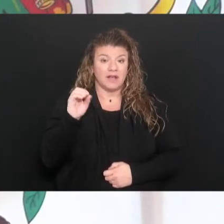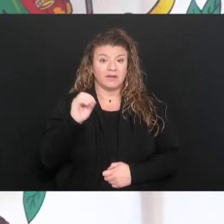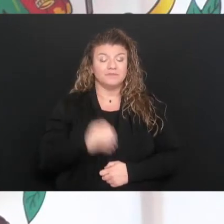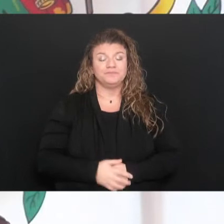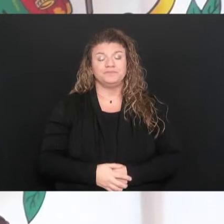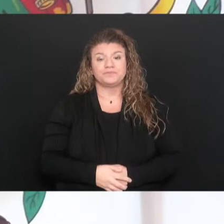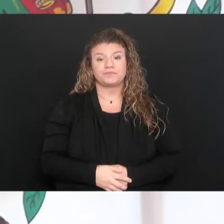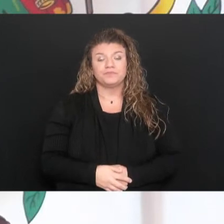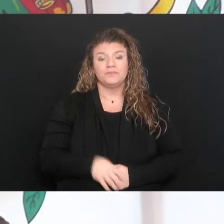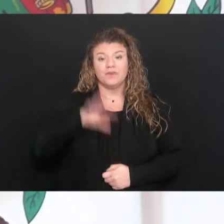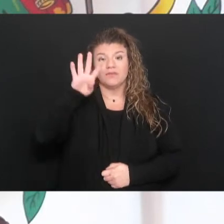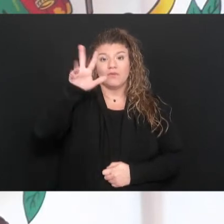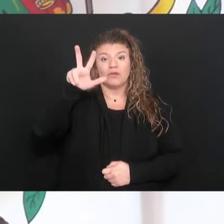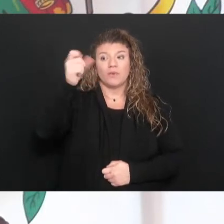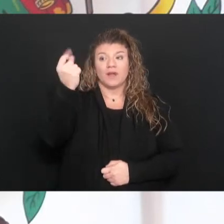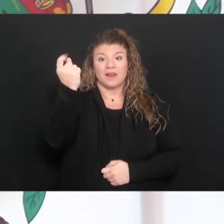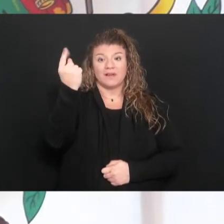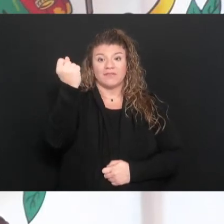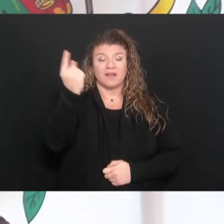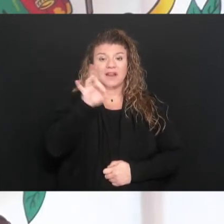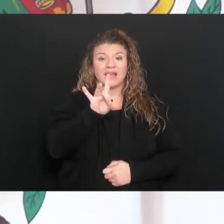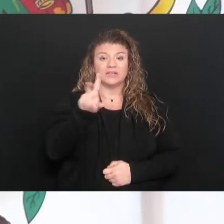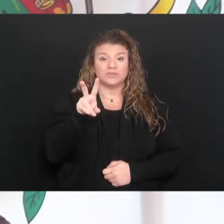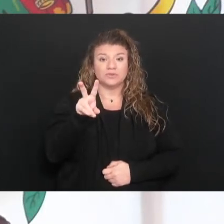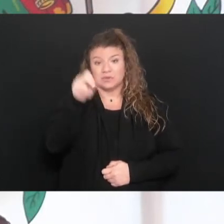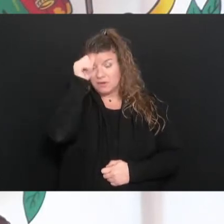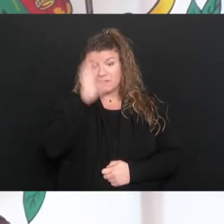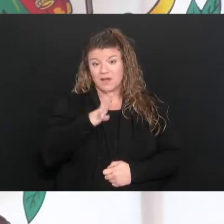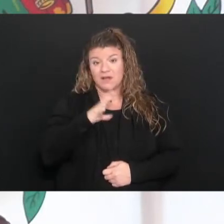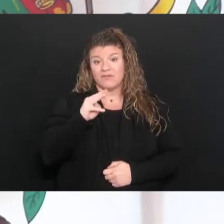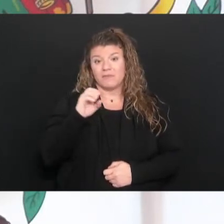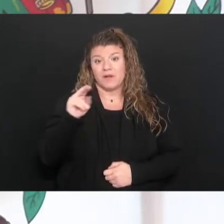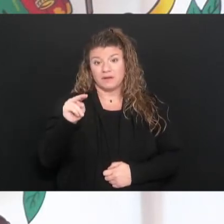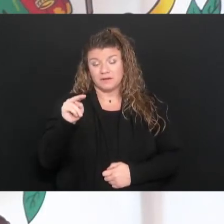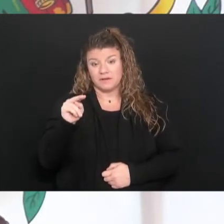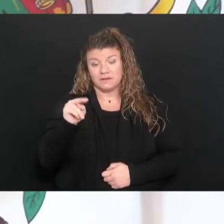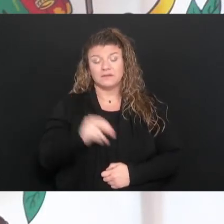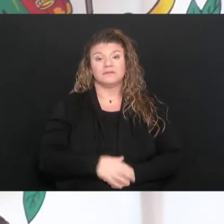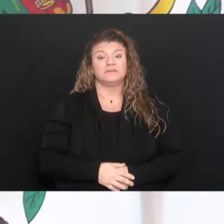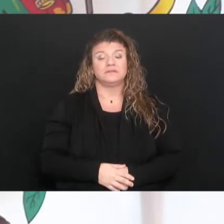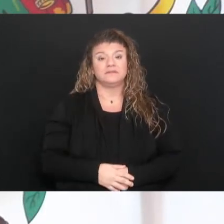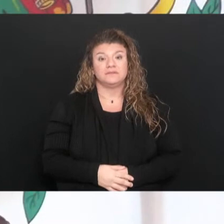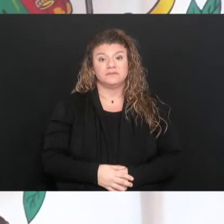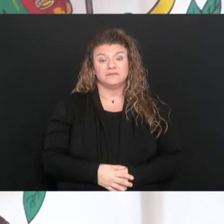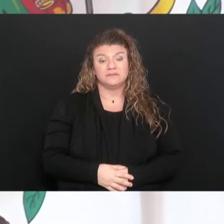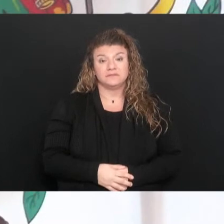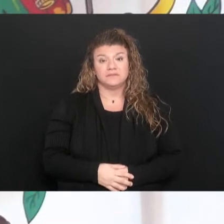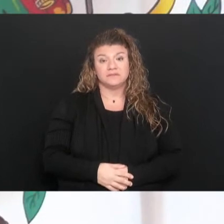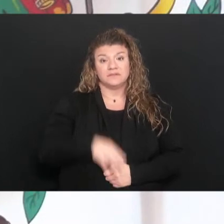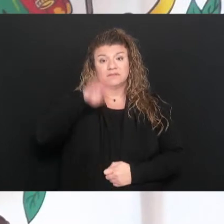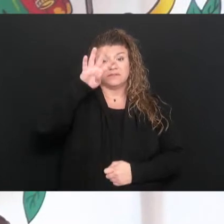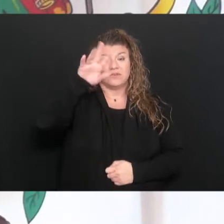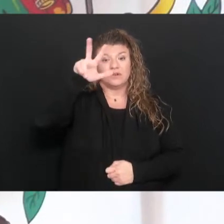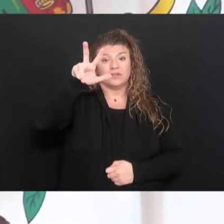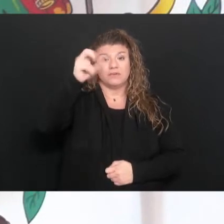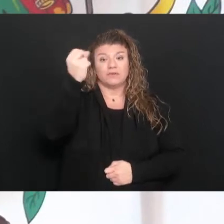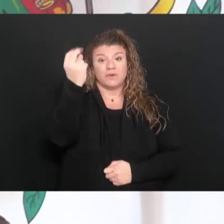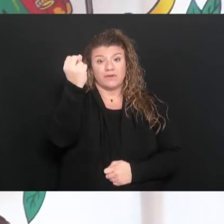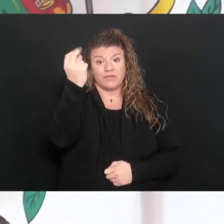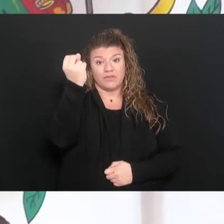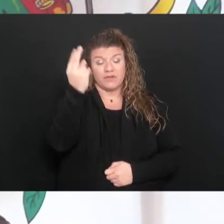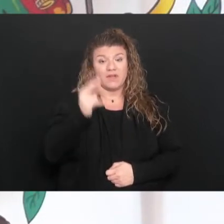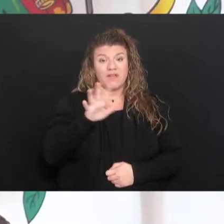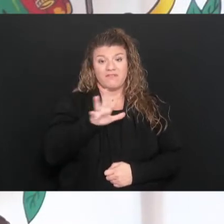The 4,311th death, an 82-year-old male from Monongalia County. The 4,312th death